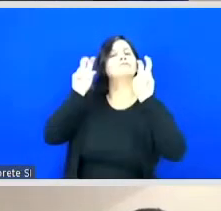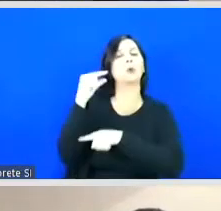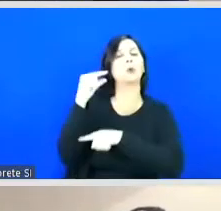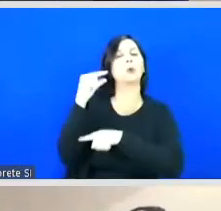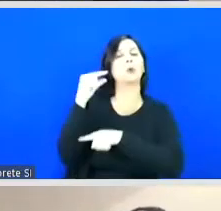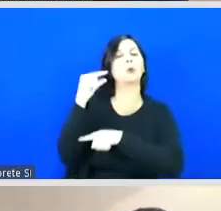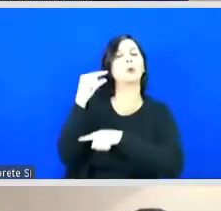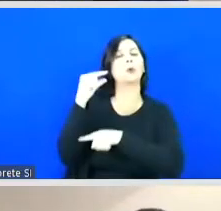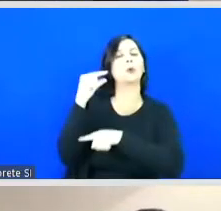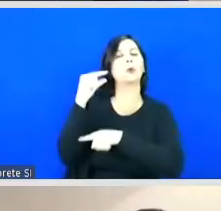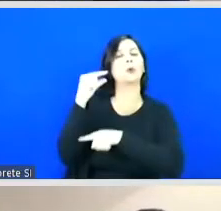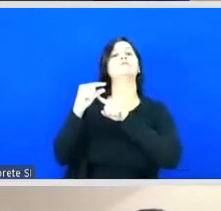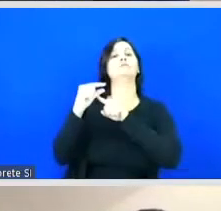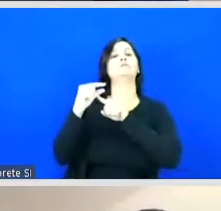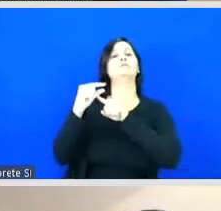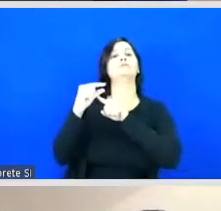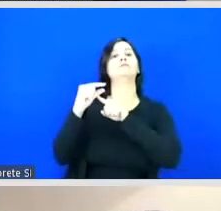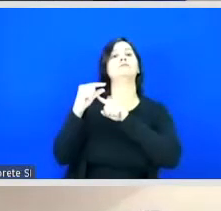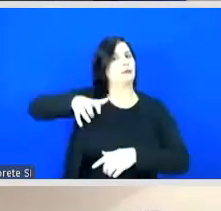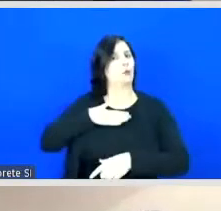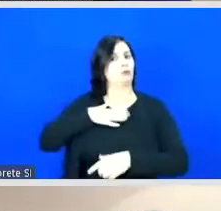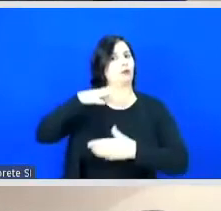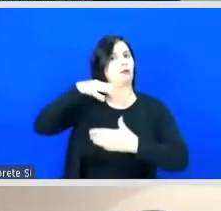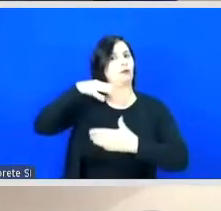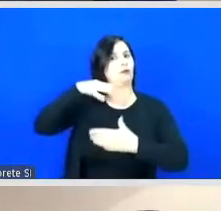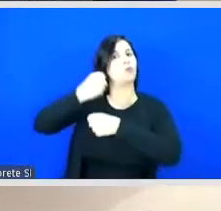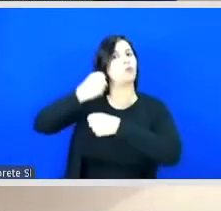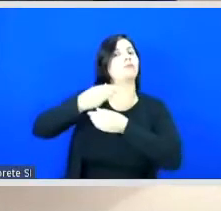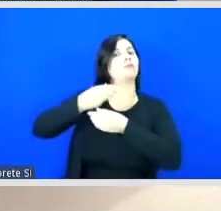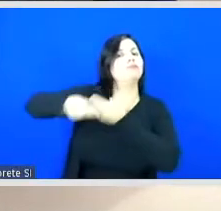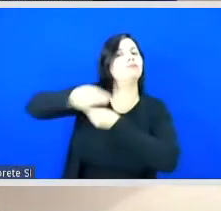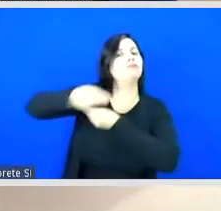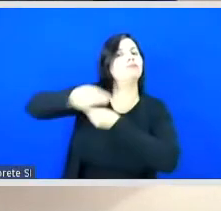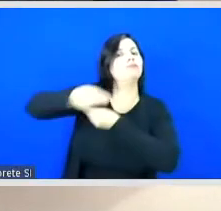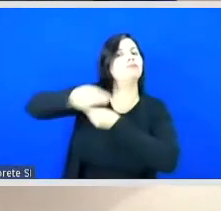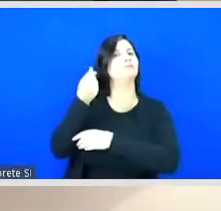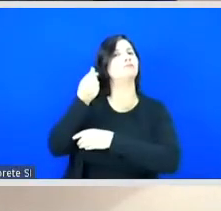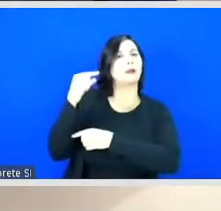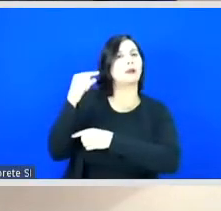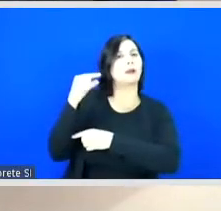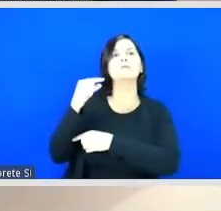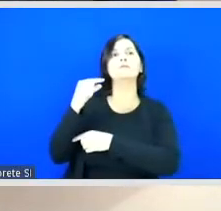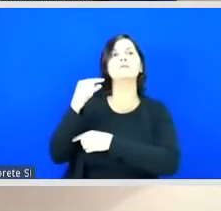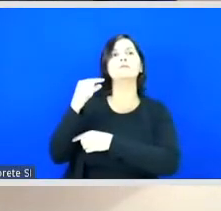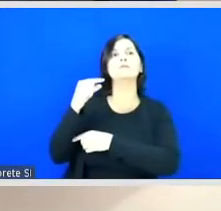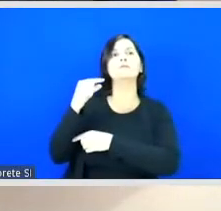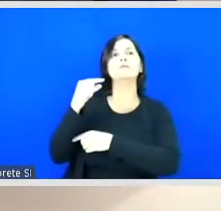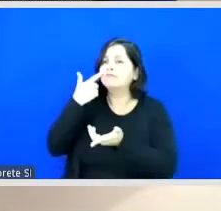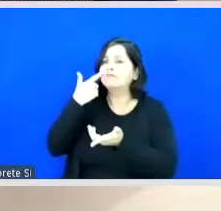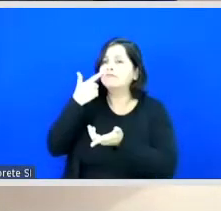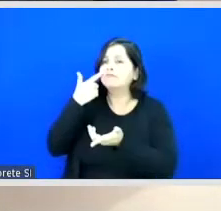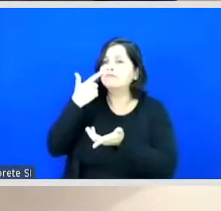in investment opportunities from the grassroots level. We actually do have programs in place that are based